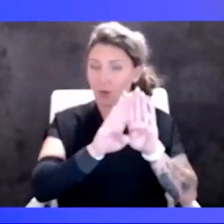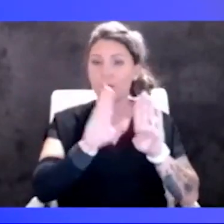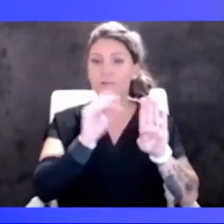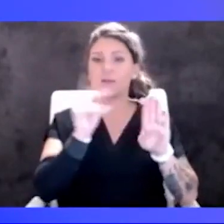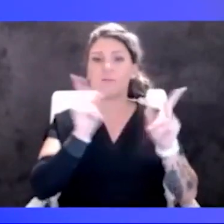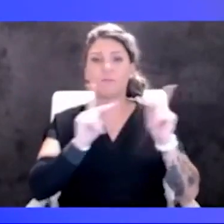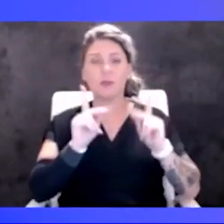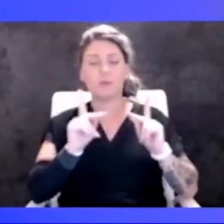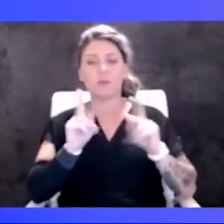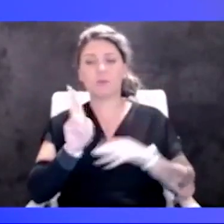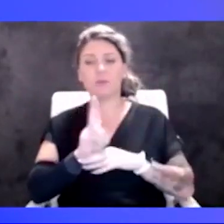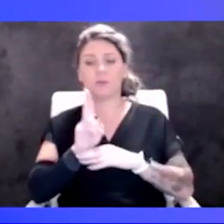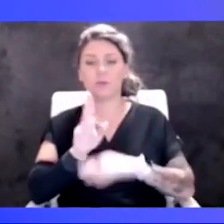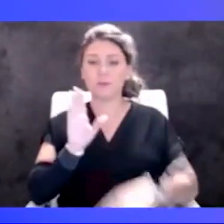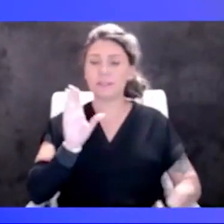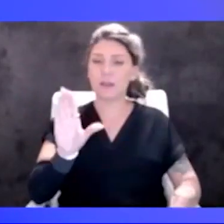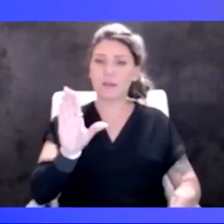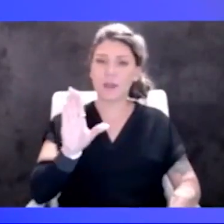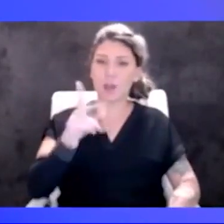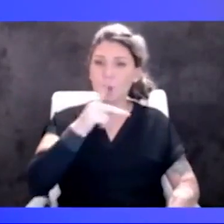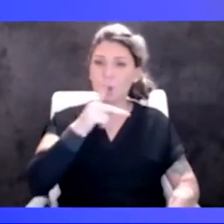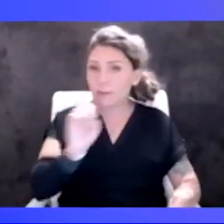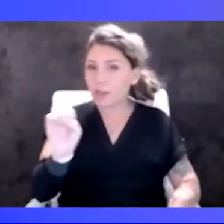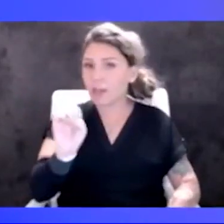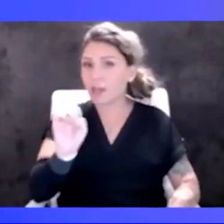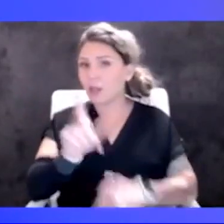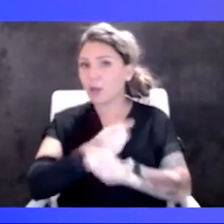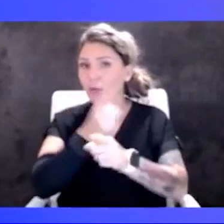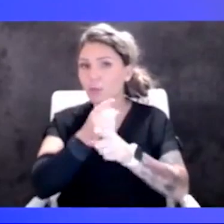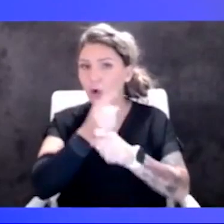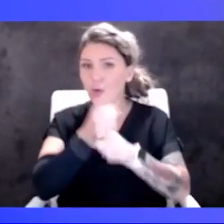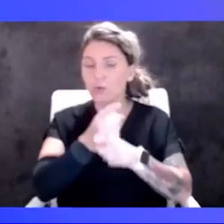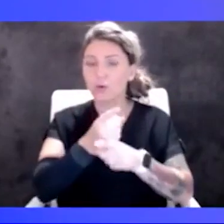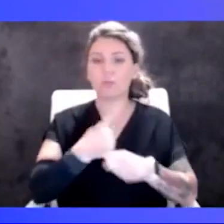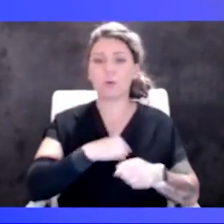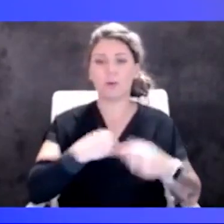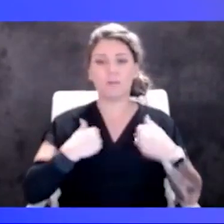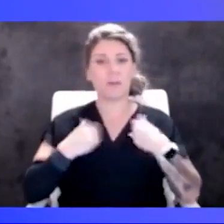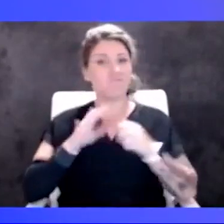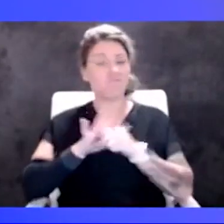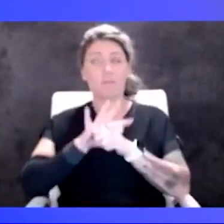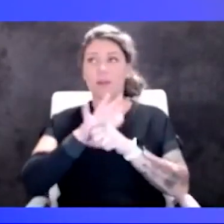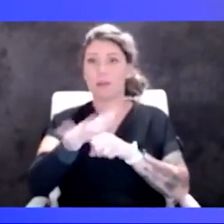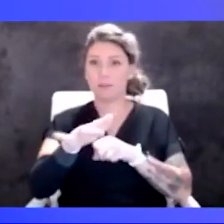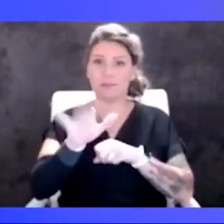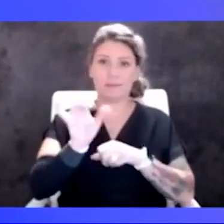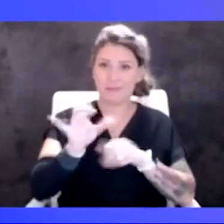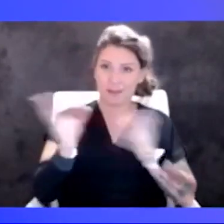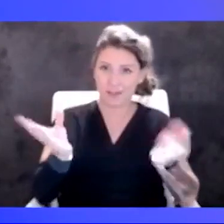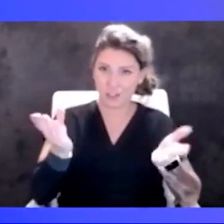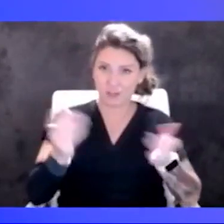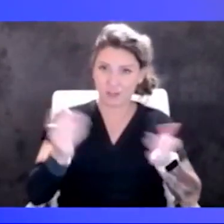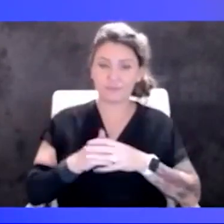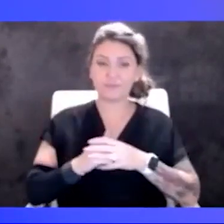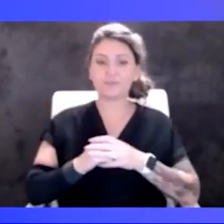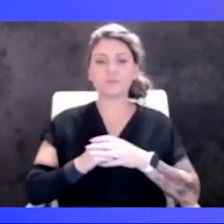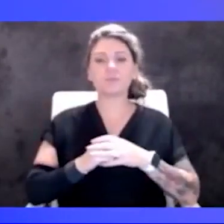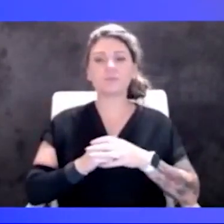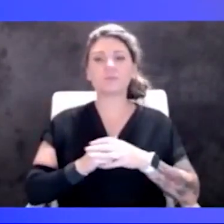their PPE appropriately, which we've had plenty of that here, that you can also